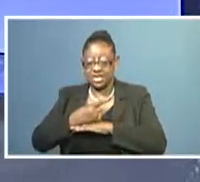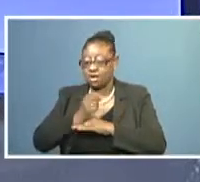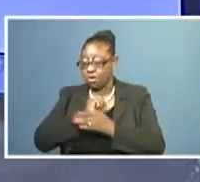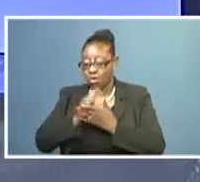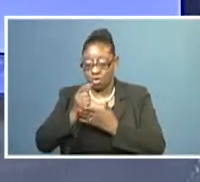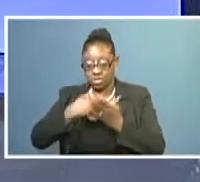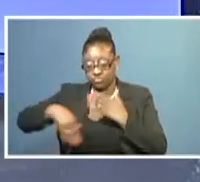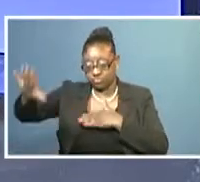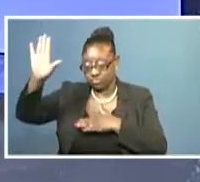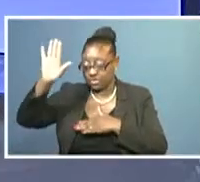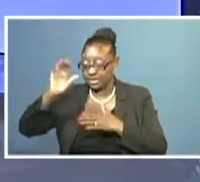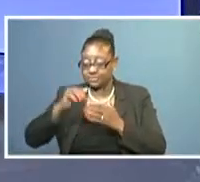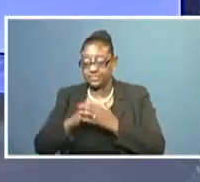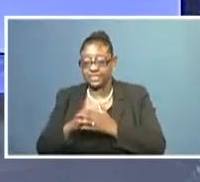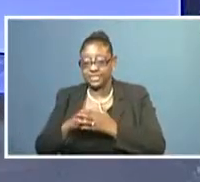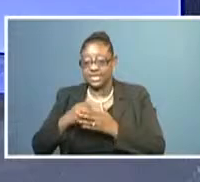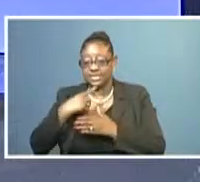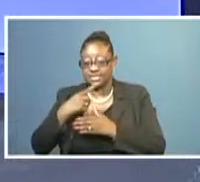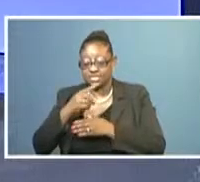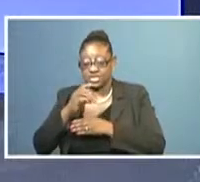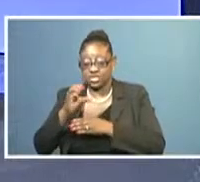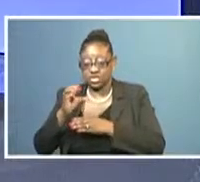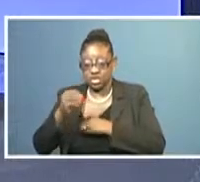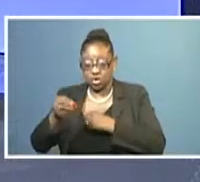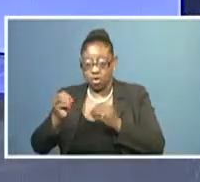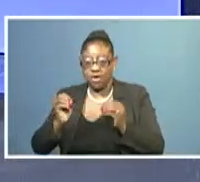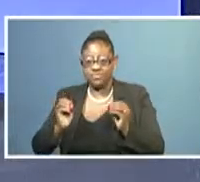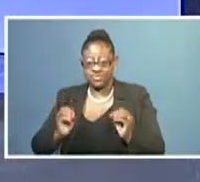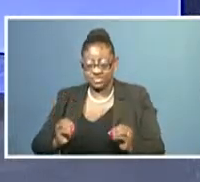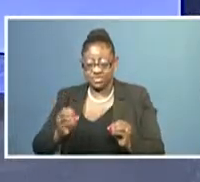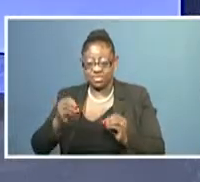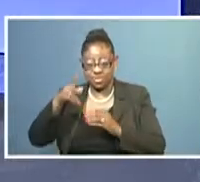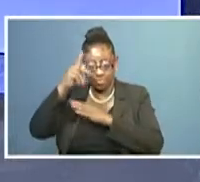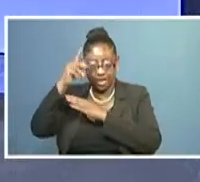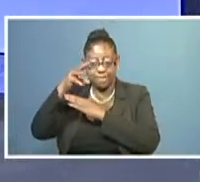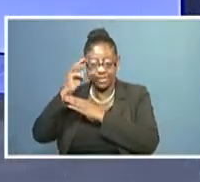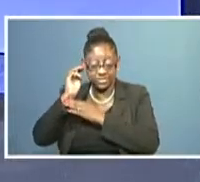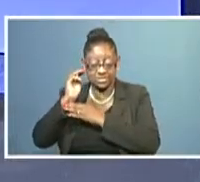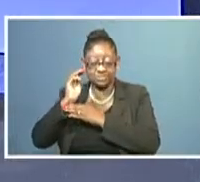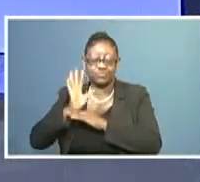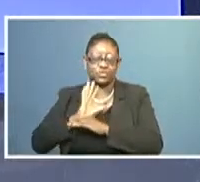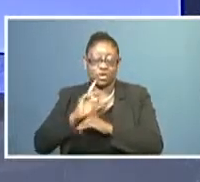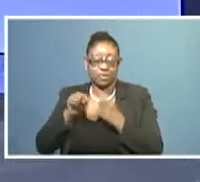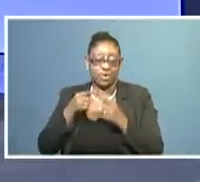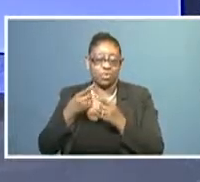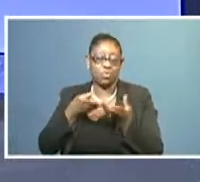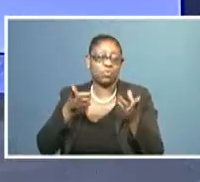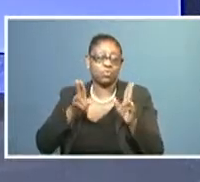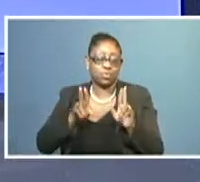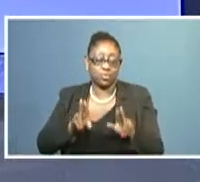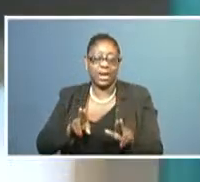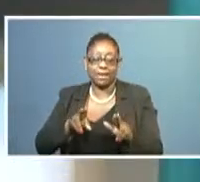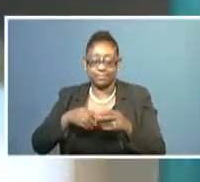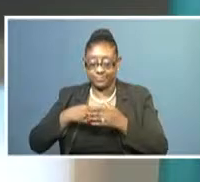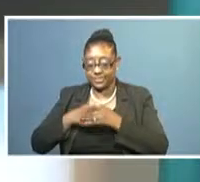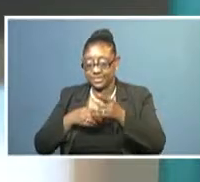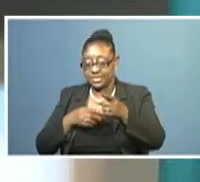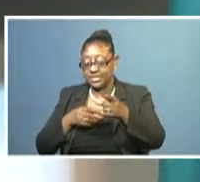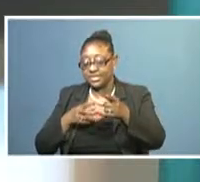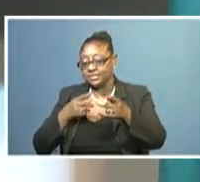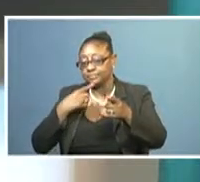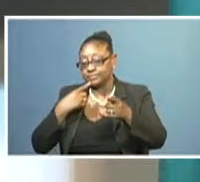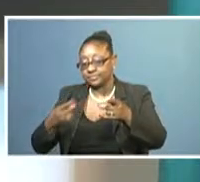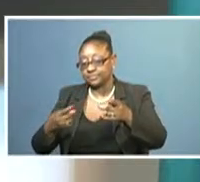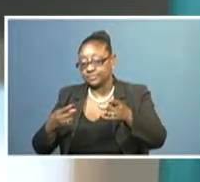out. Here's Press Secretary in the Office of the Prime Minister, Clint Watson, on what factors were considered. The witness, Mr.